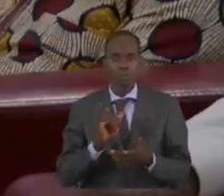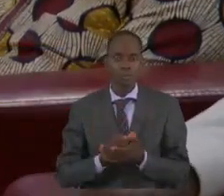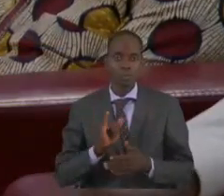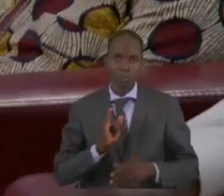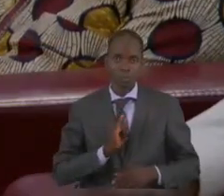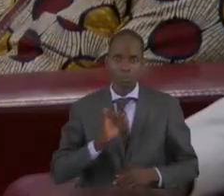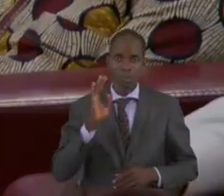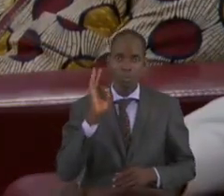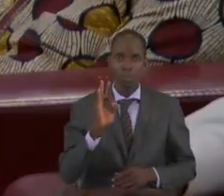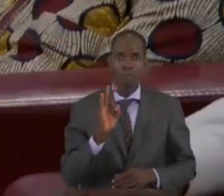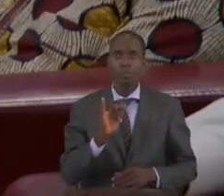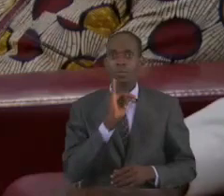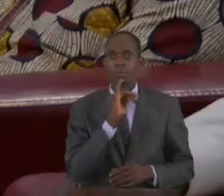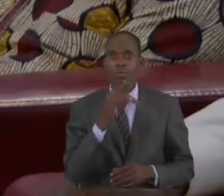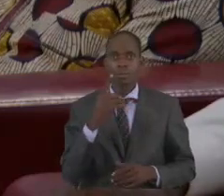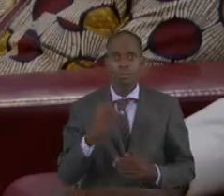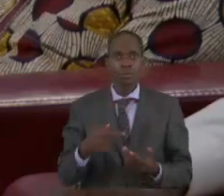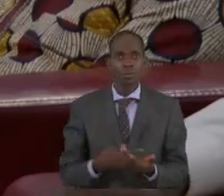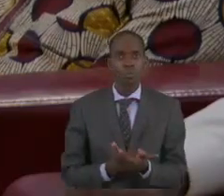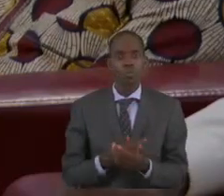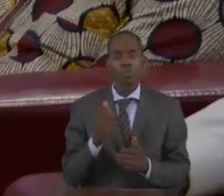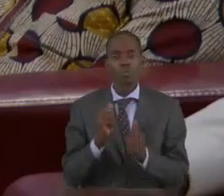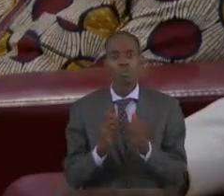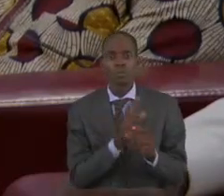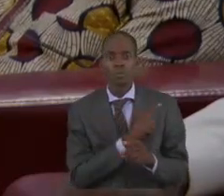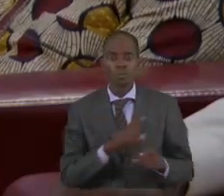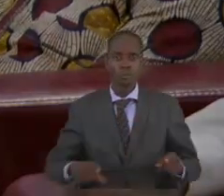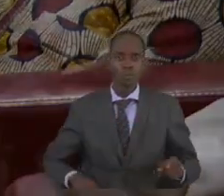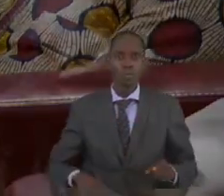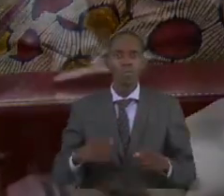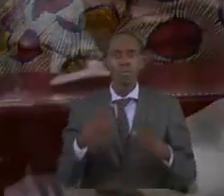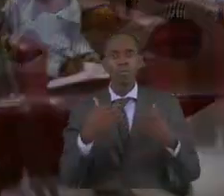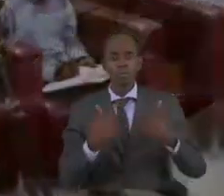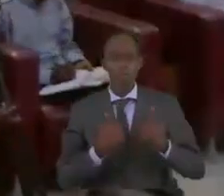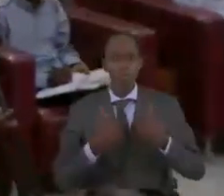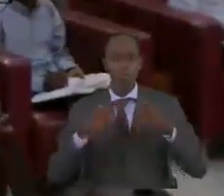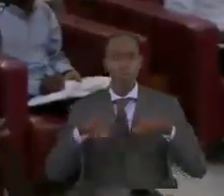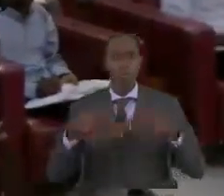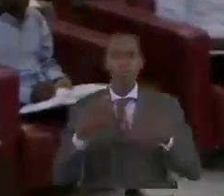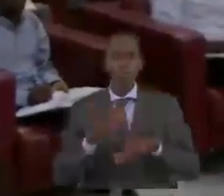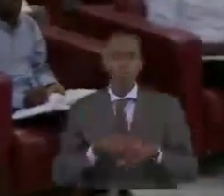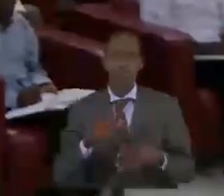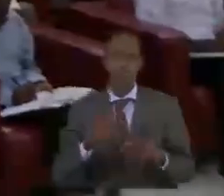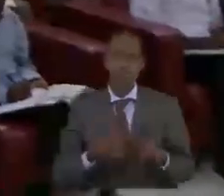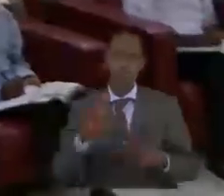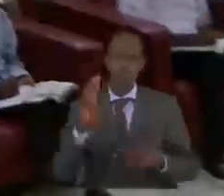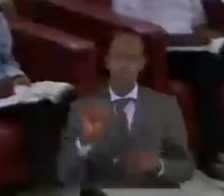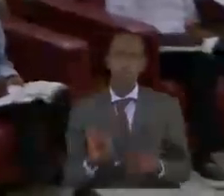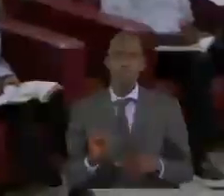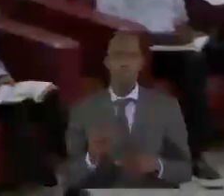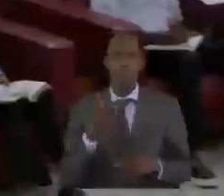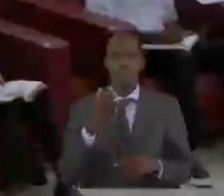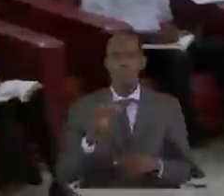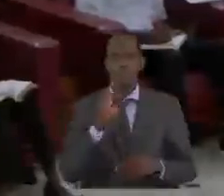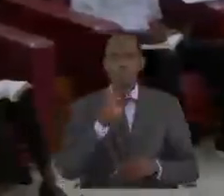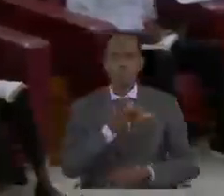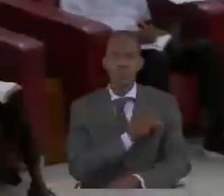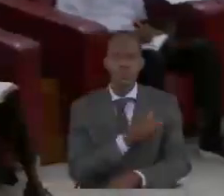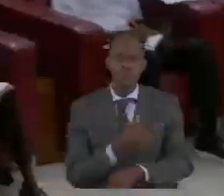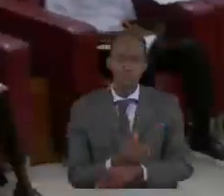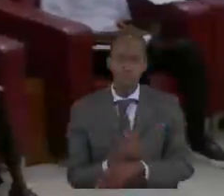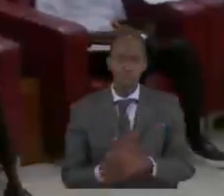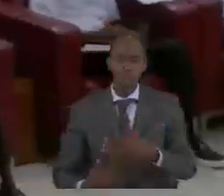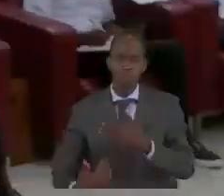the gospel which the Lord had given unto him. There's authority